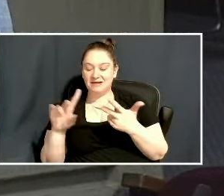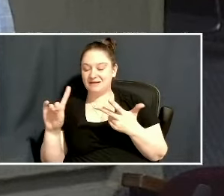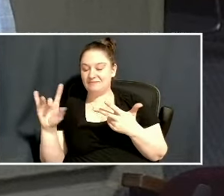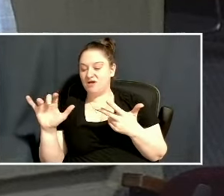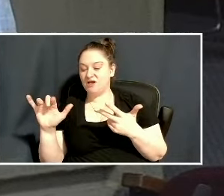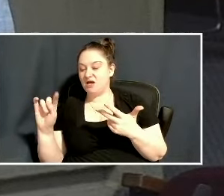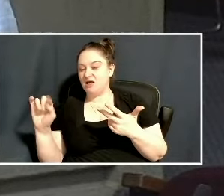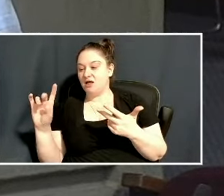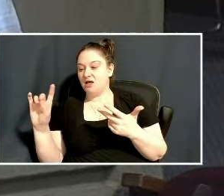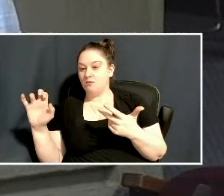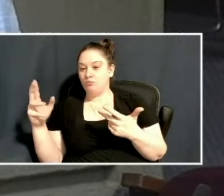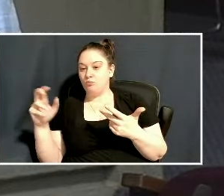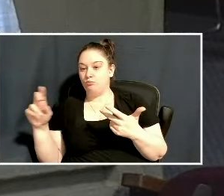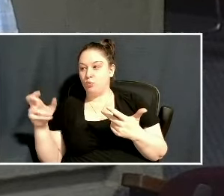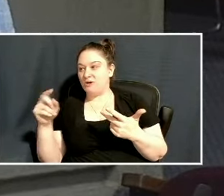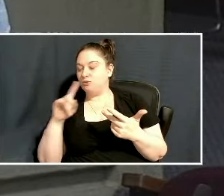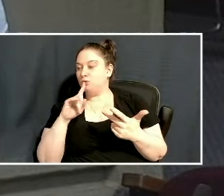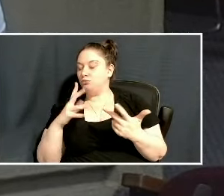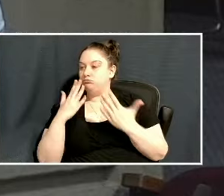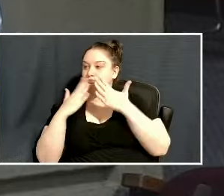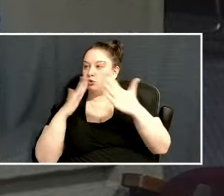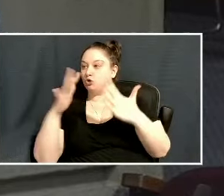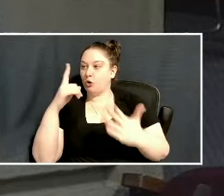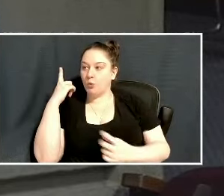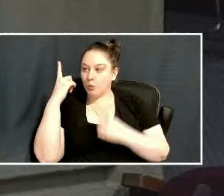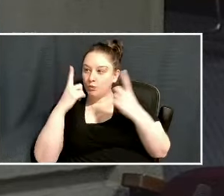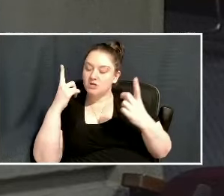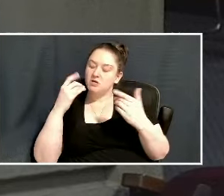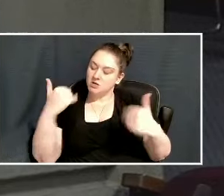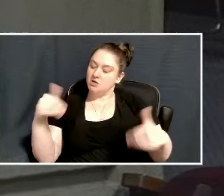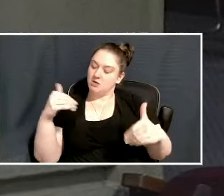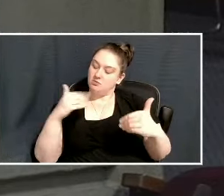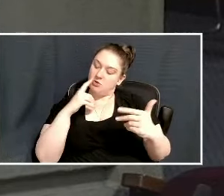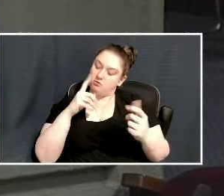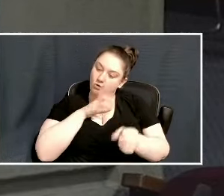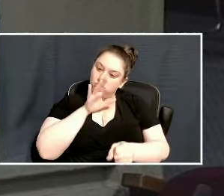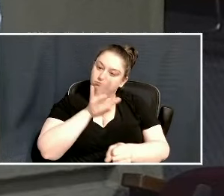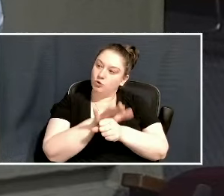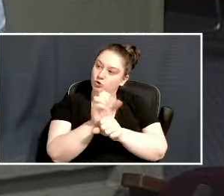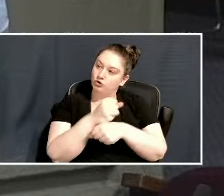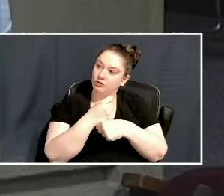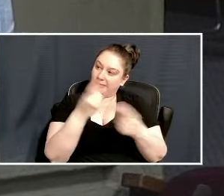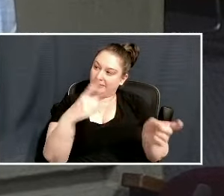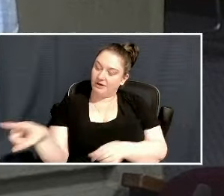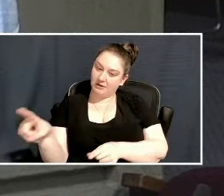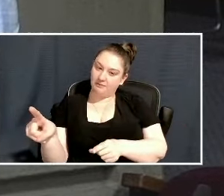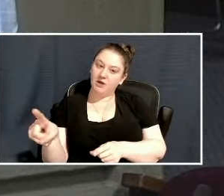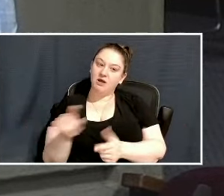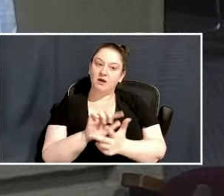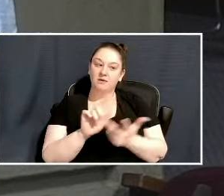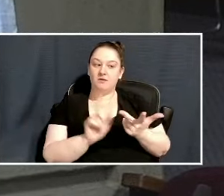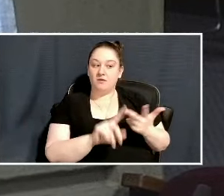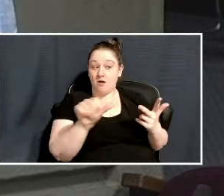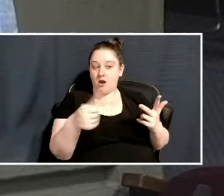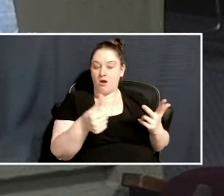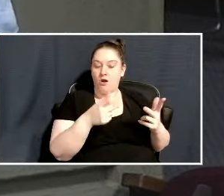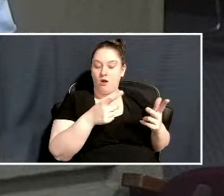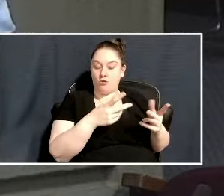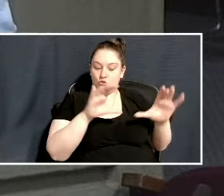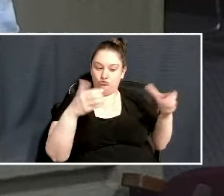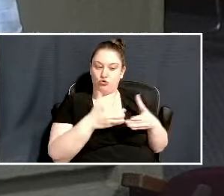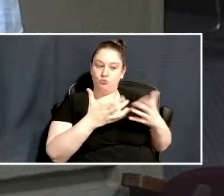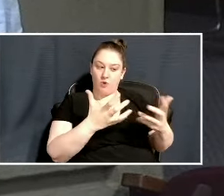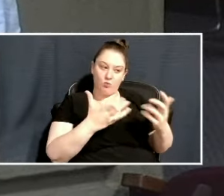wisdom and fortitude to get this project done. But there is a big group that we are here to also thank, and that is the